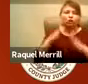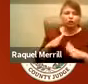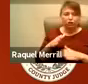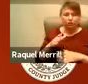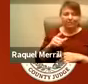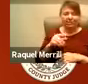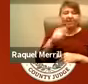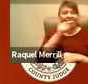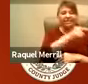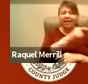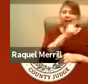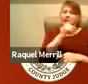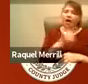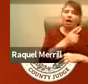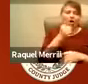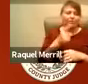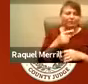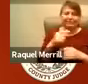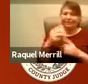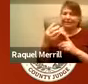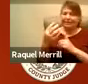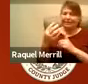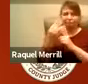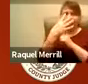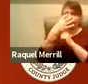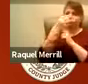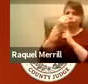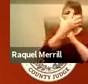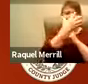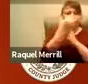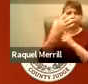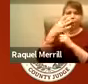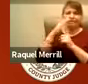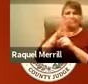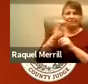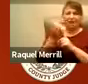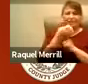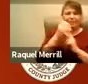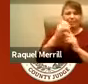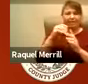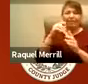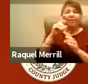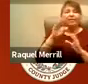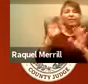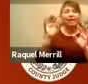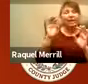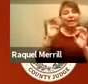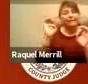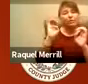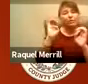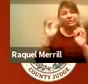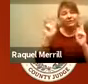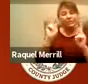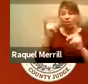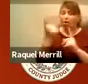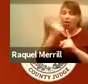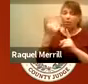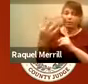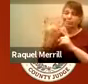they're constantly in that toxic environment. They're constantly around people that have, just like the other medical